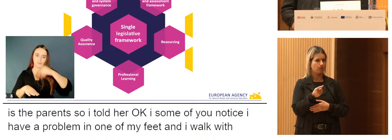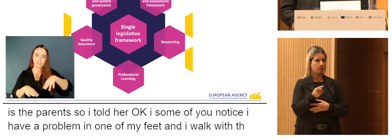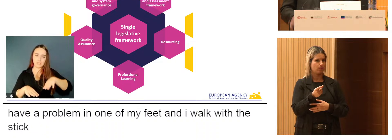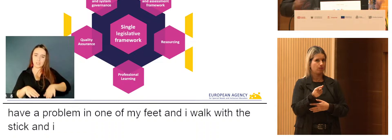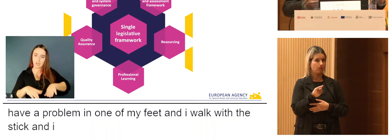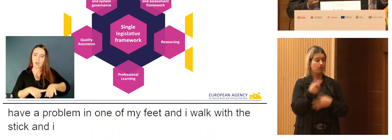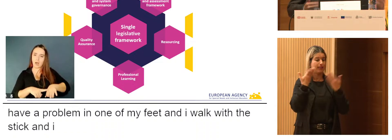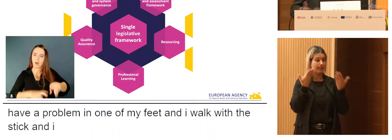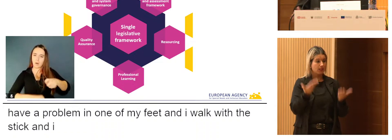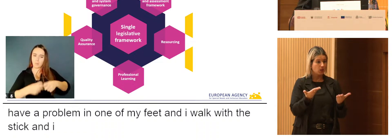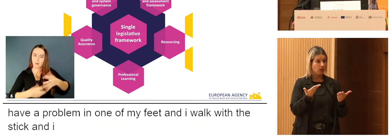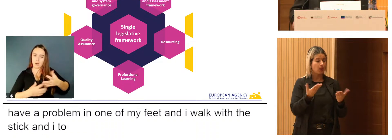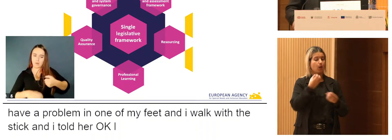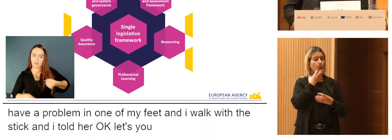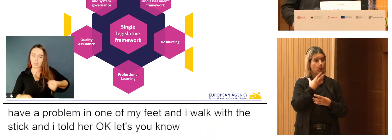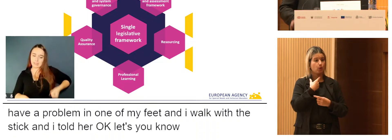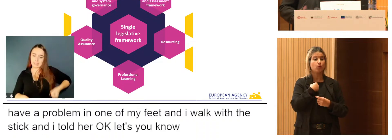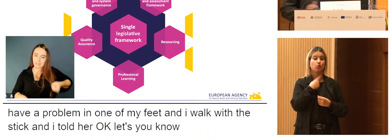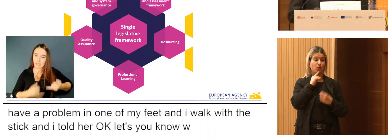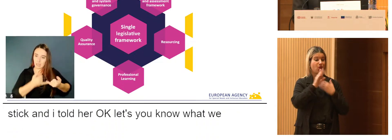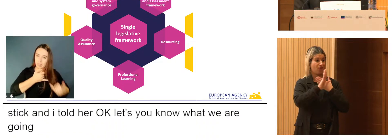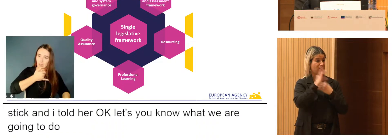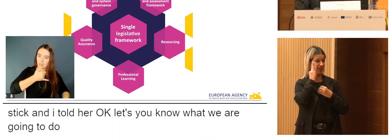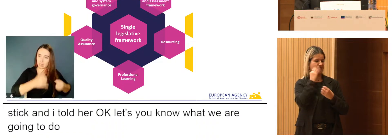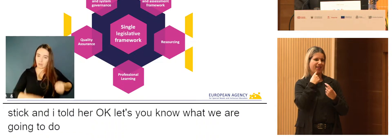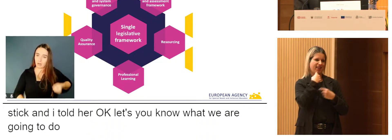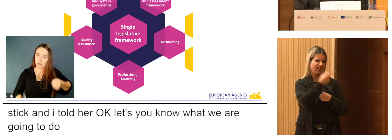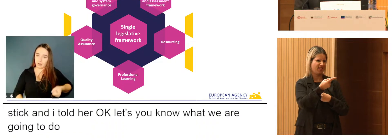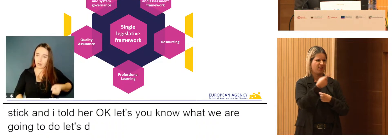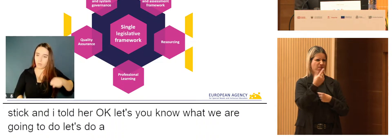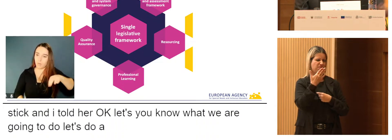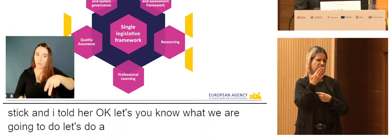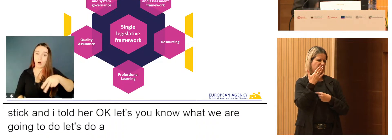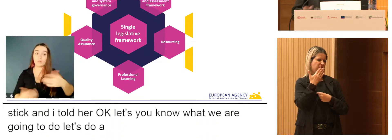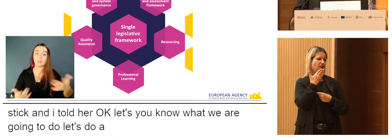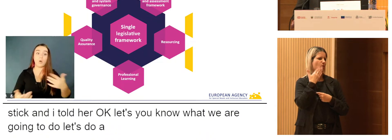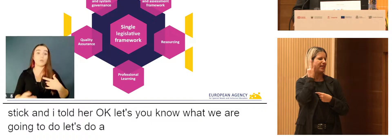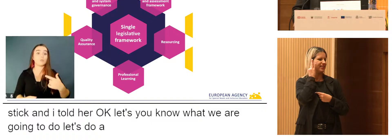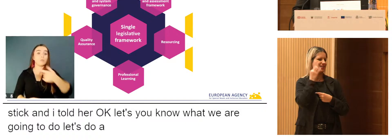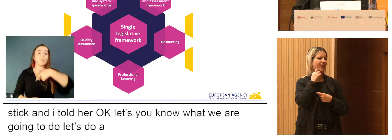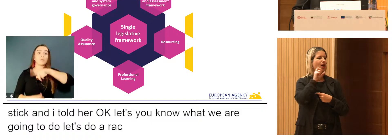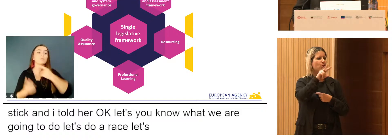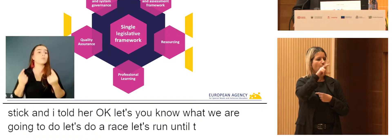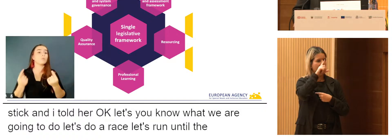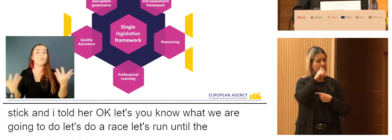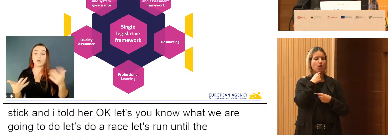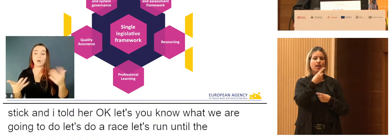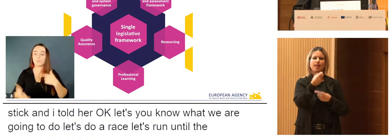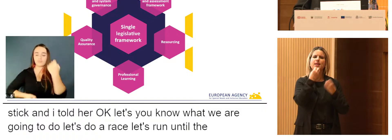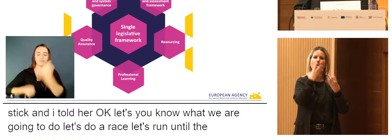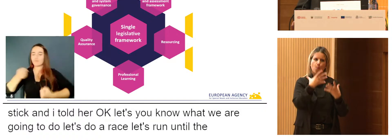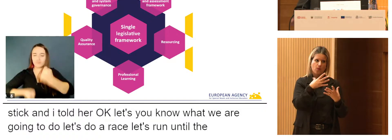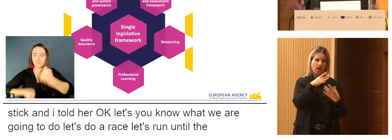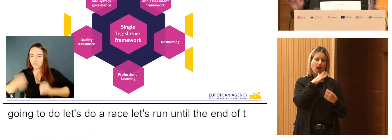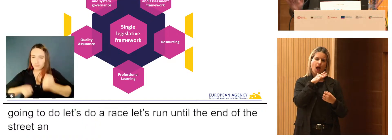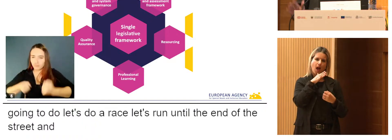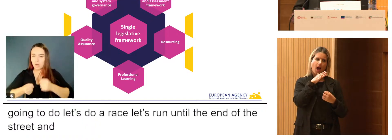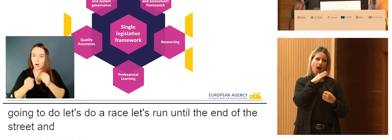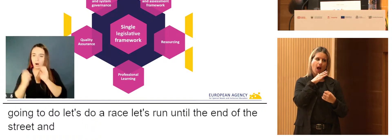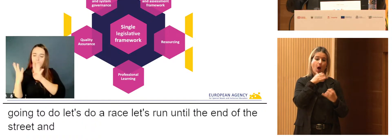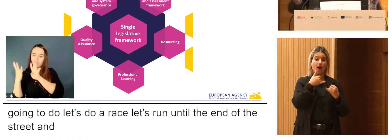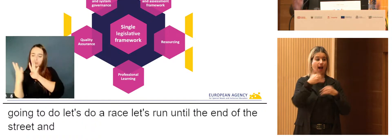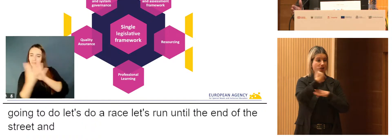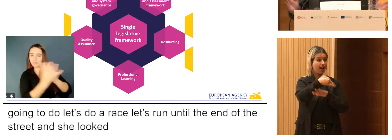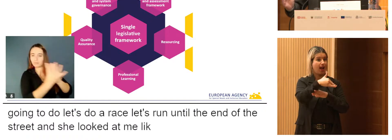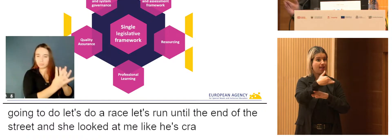okay, you know what we are going to do? Let's do a race. Let's run until the end of the street. And she looked at me like, he's